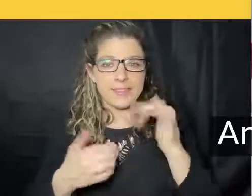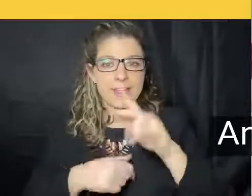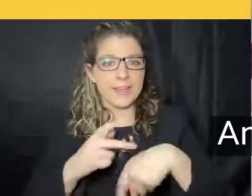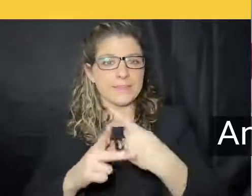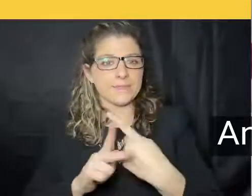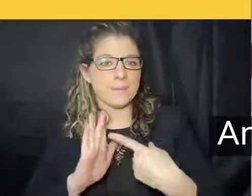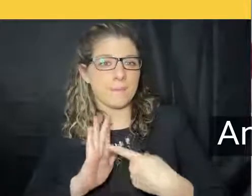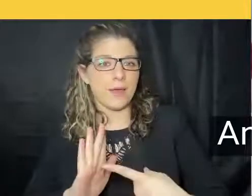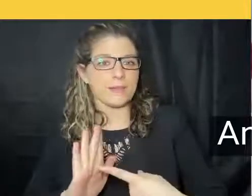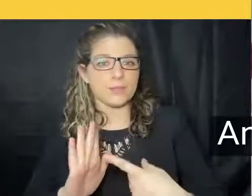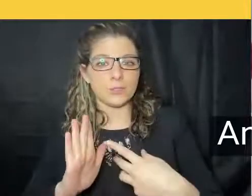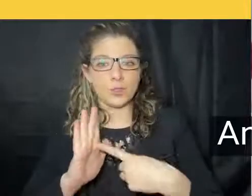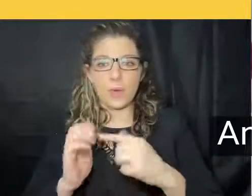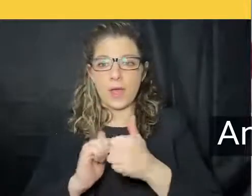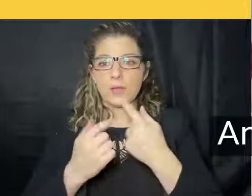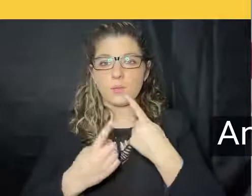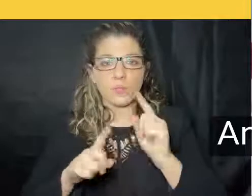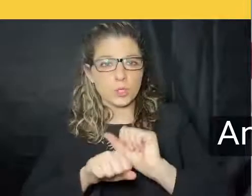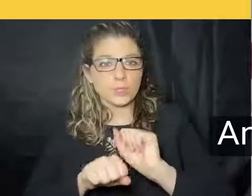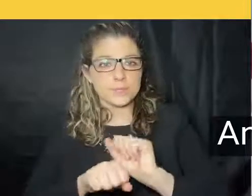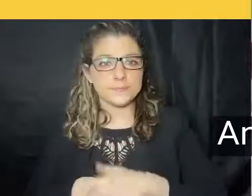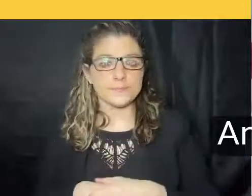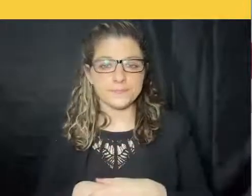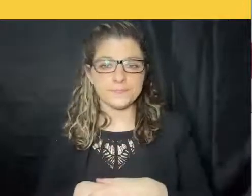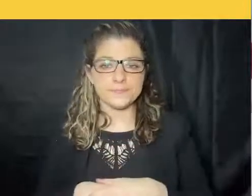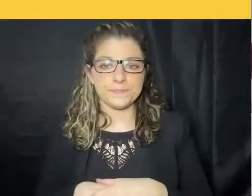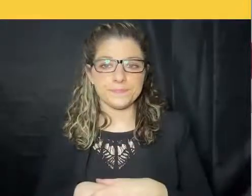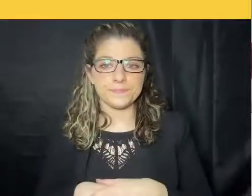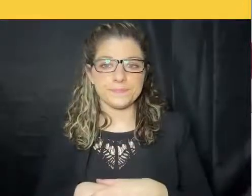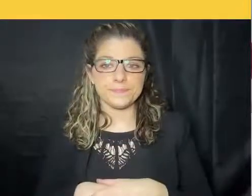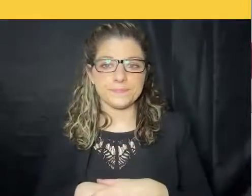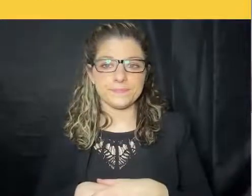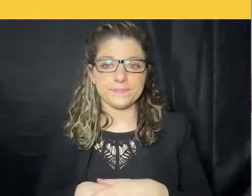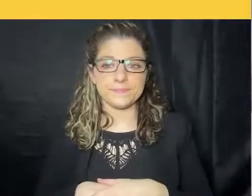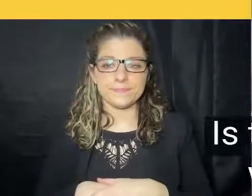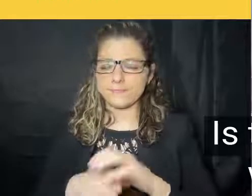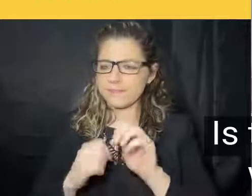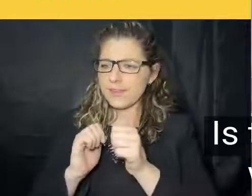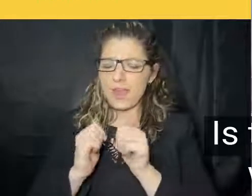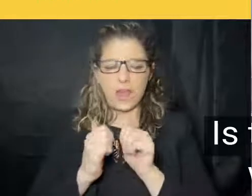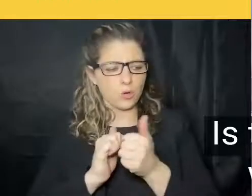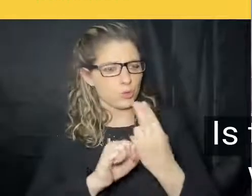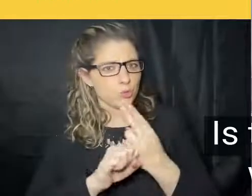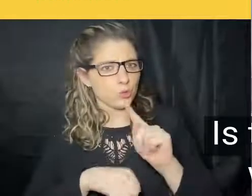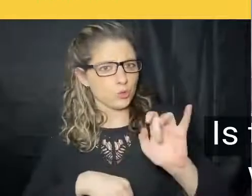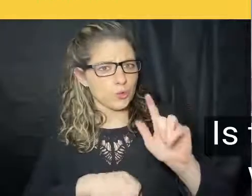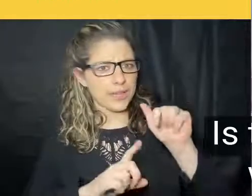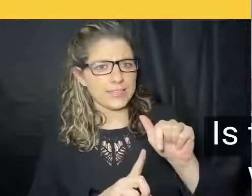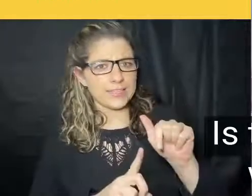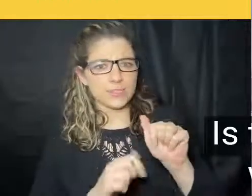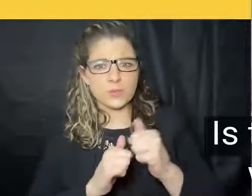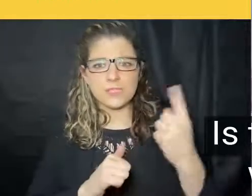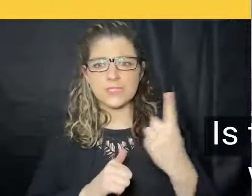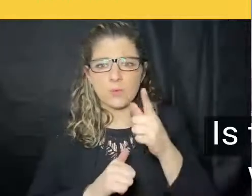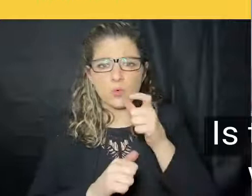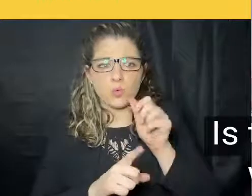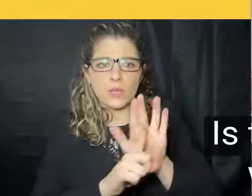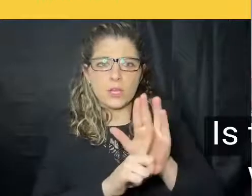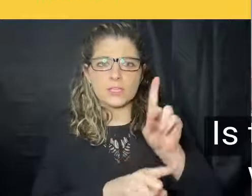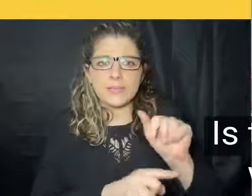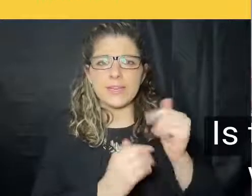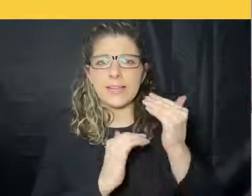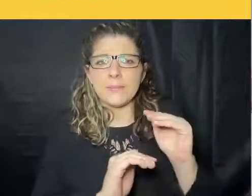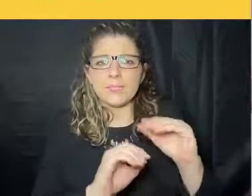use that kind of modeling to show them how it works. Is there a way to use a tool like this with someone